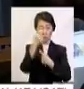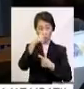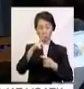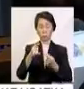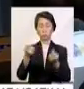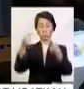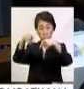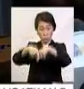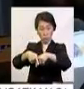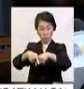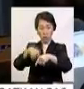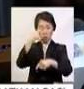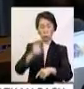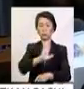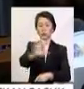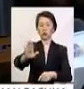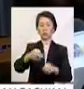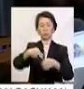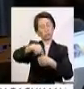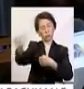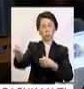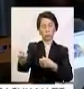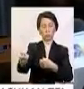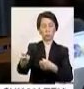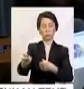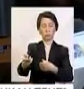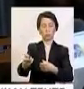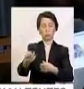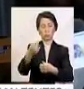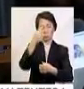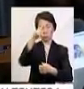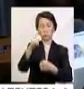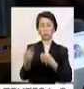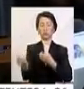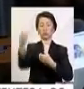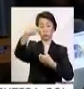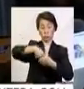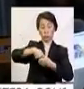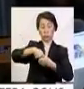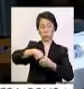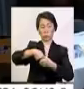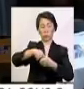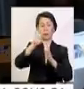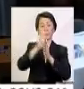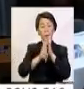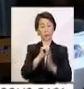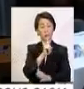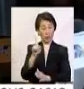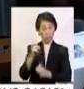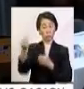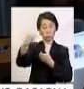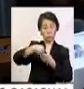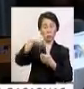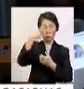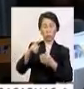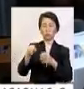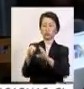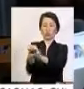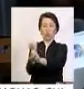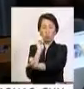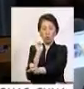UMNO is for them to leave. Condition for them to join Bersatu is for them to leave